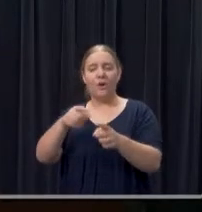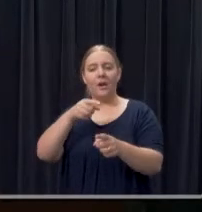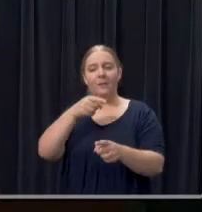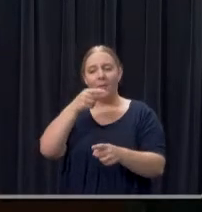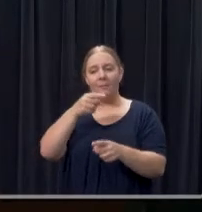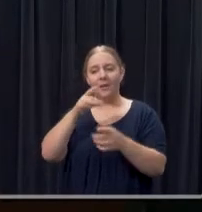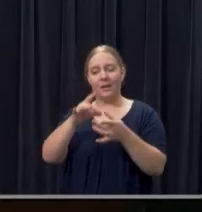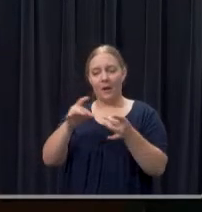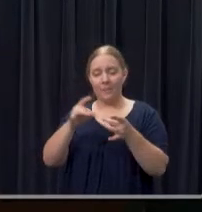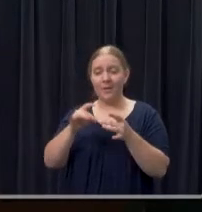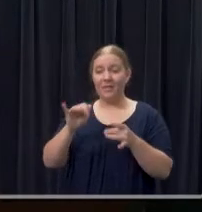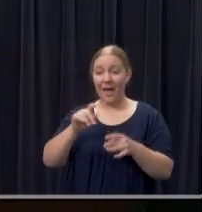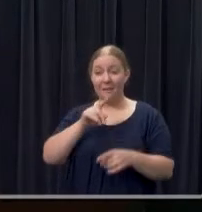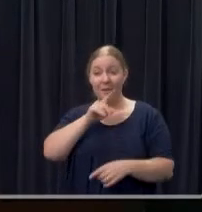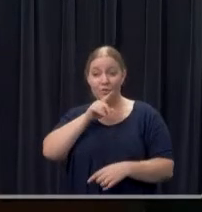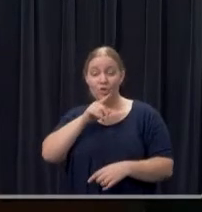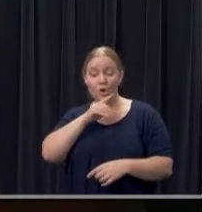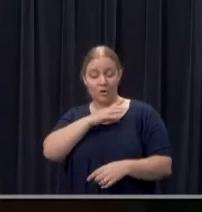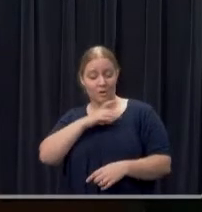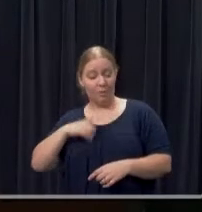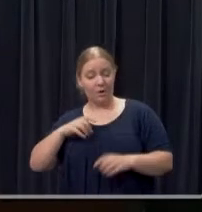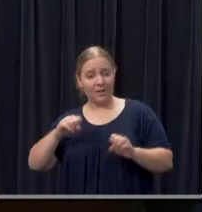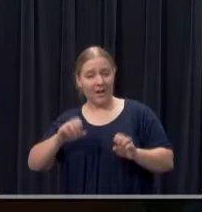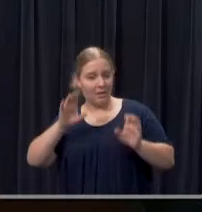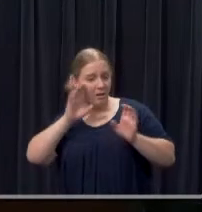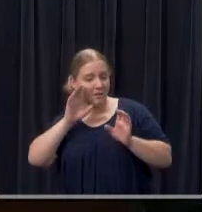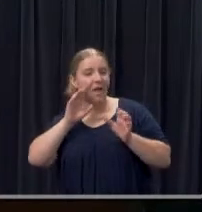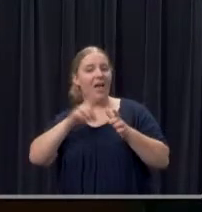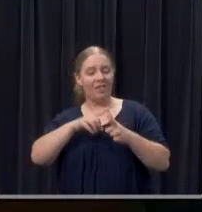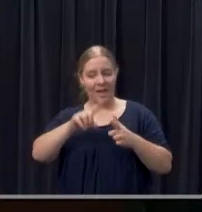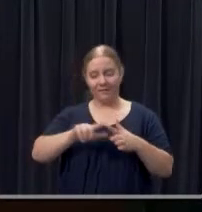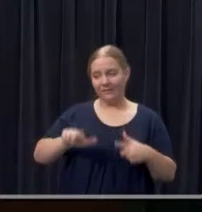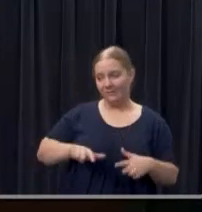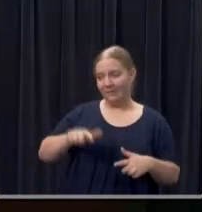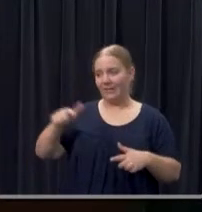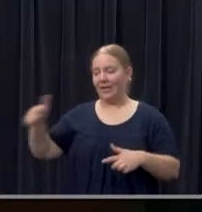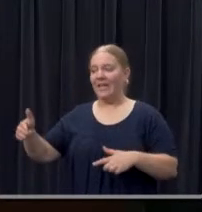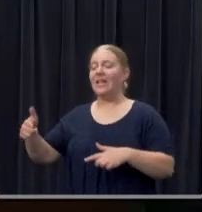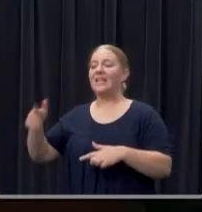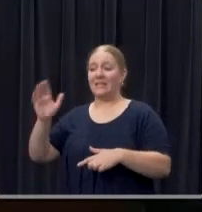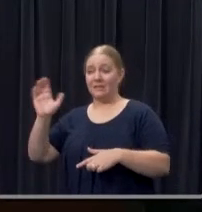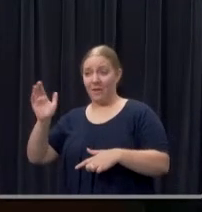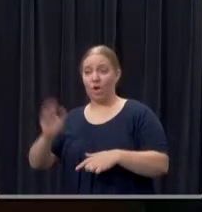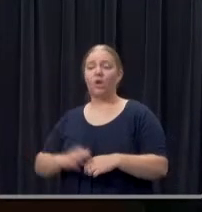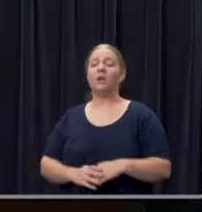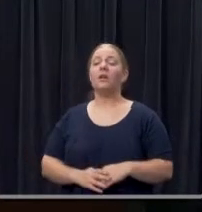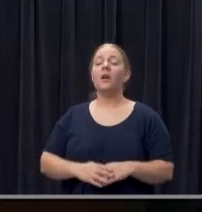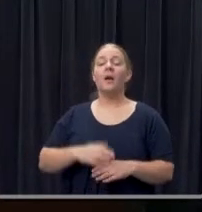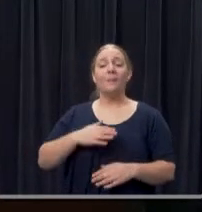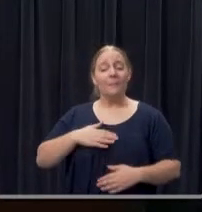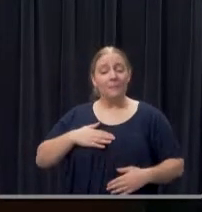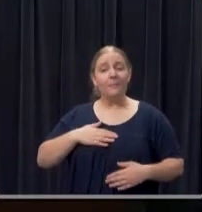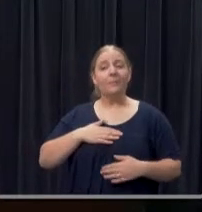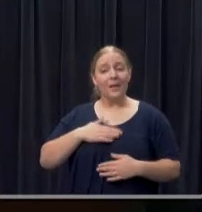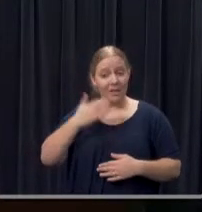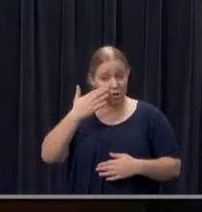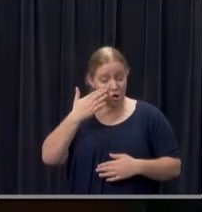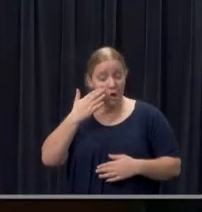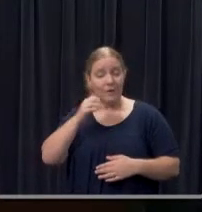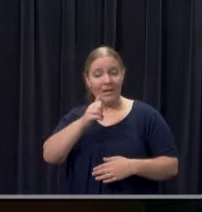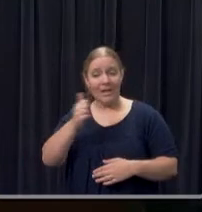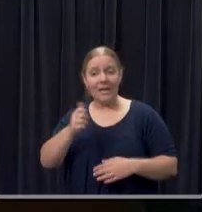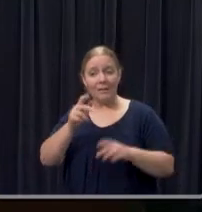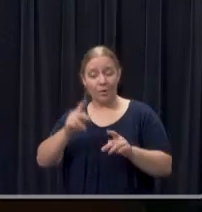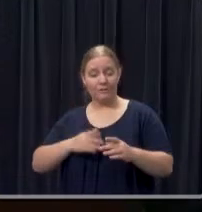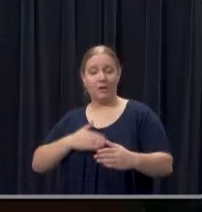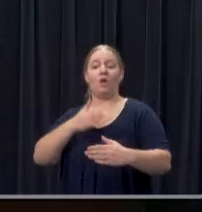board is able to listen and then transition to the next speaker. Please note that those who disrupt the meeting in any capacity will be asked to leave and may lose the